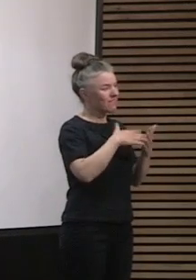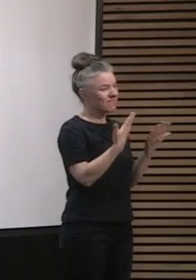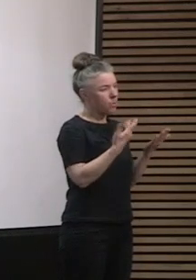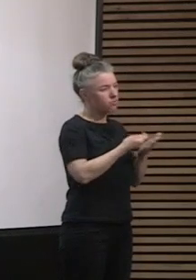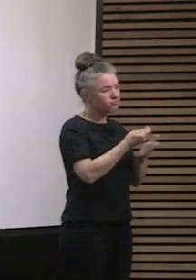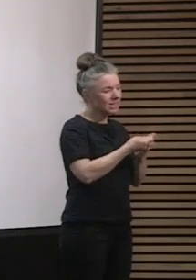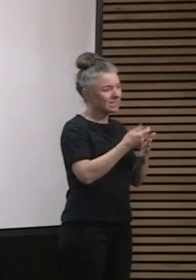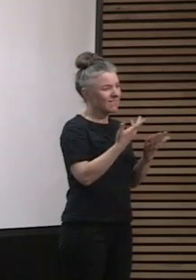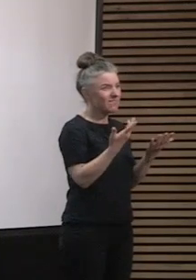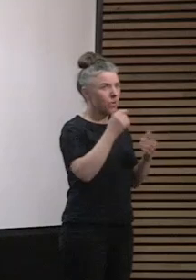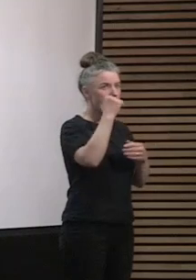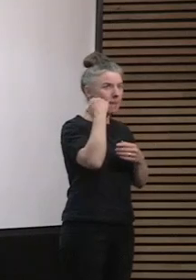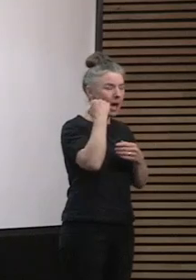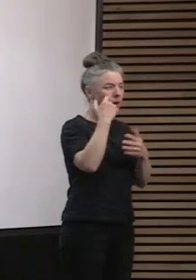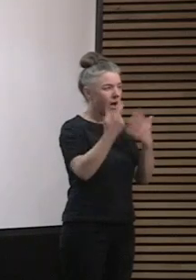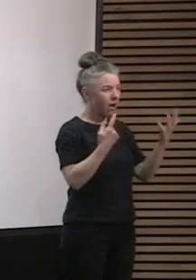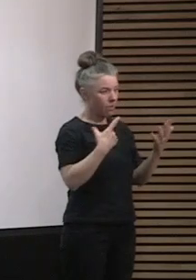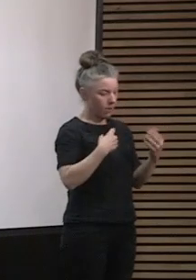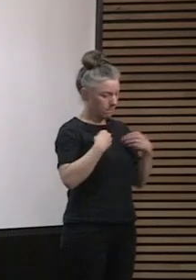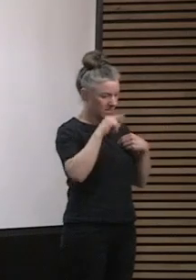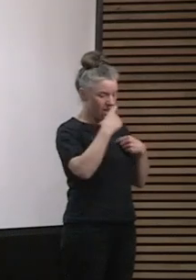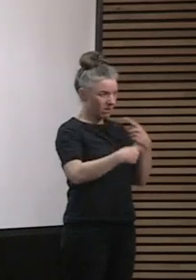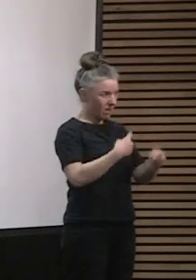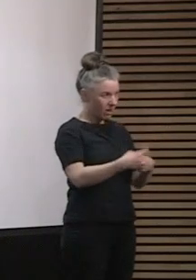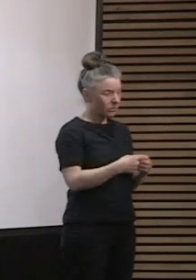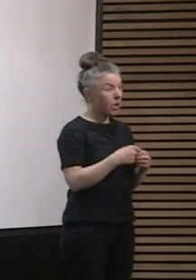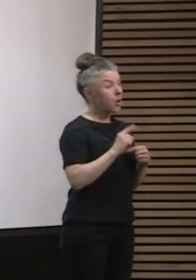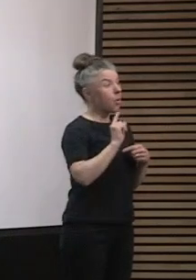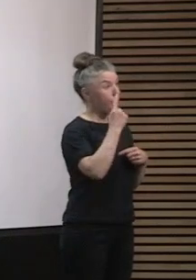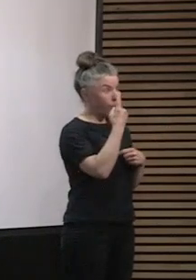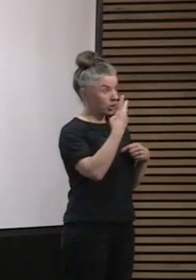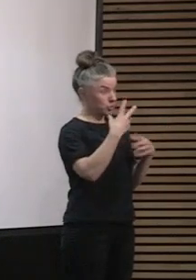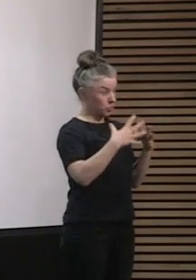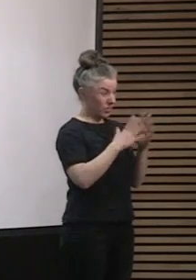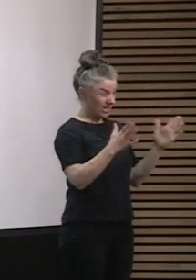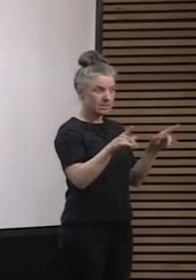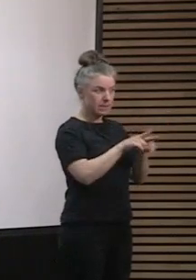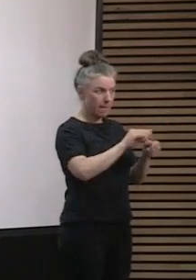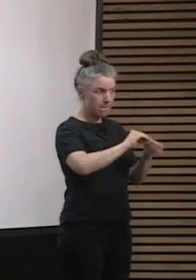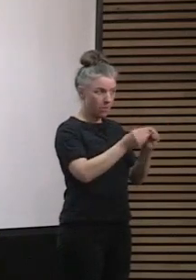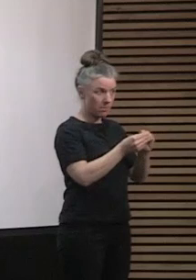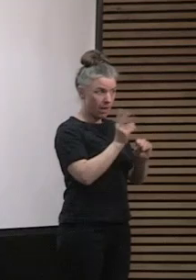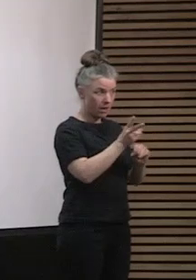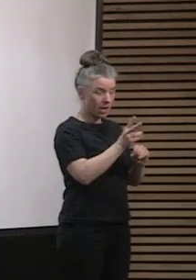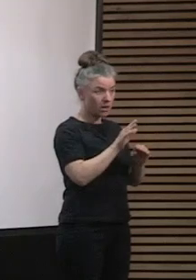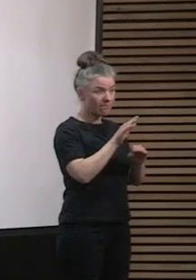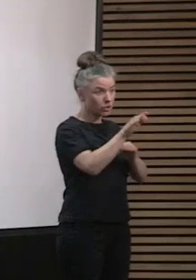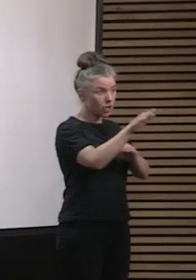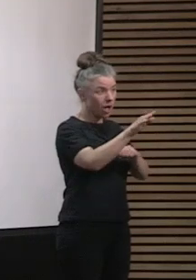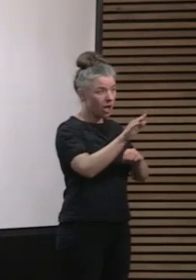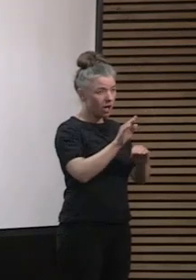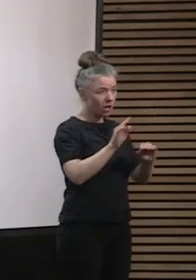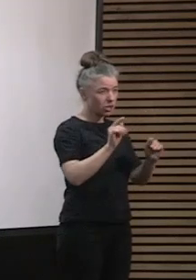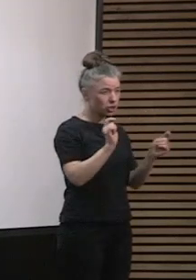government. We've got 2 weeks in Auckland where they're going to have these issues again. Is there any thought for future changes or